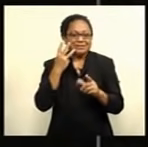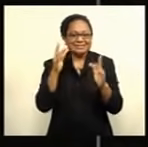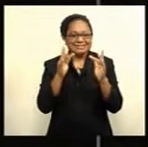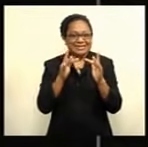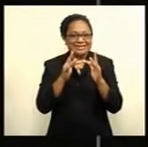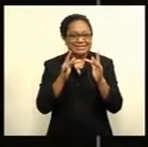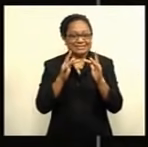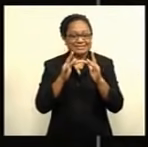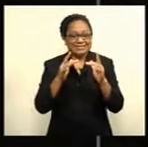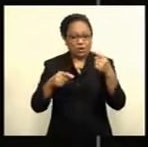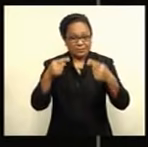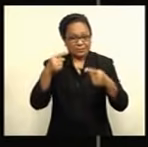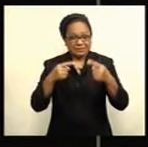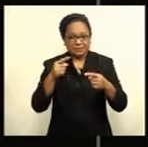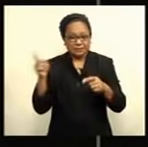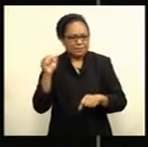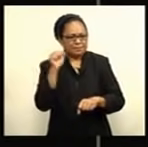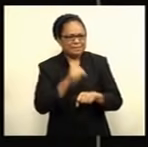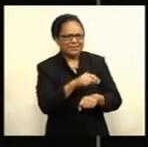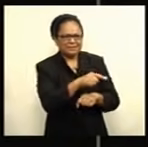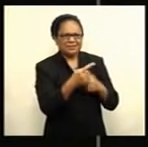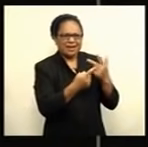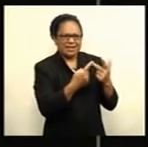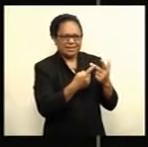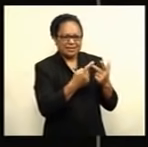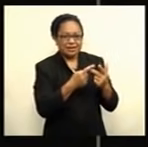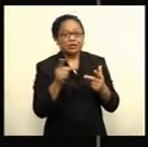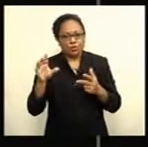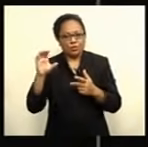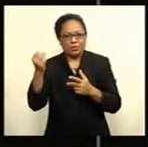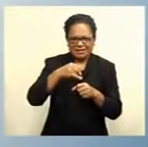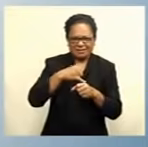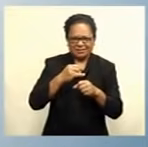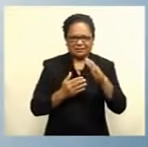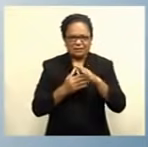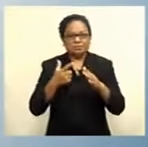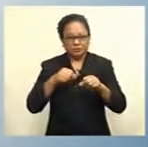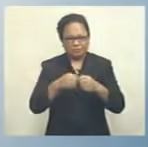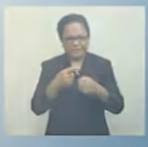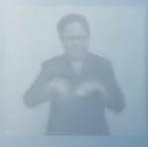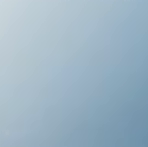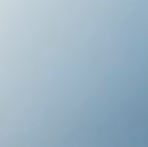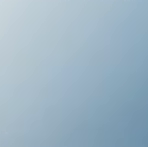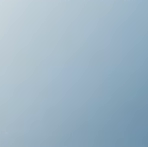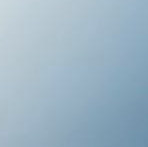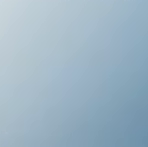champion after beating Leylah Fernandez to win the US Open today.